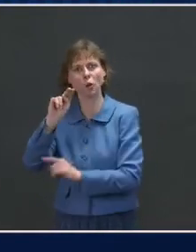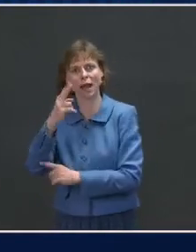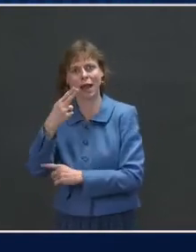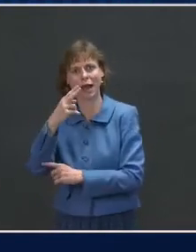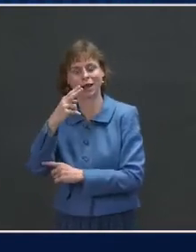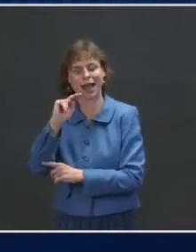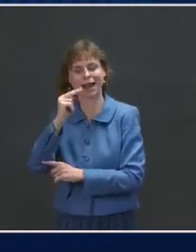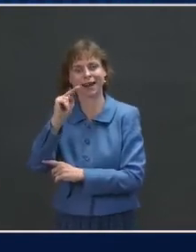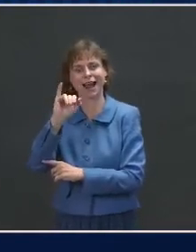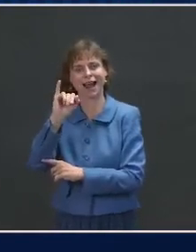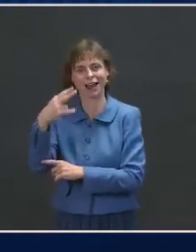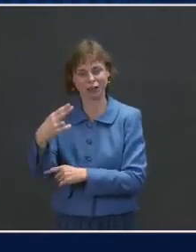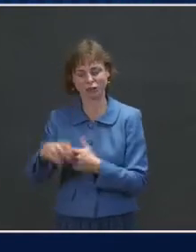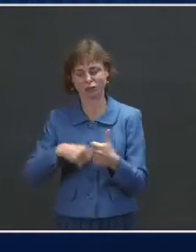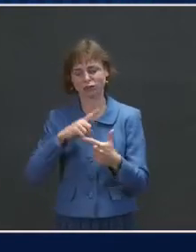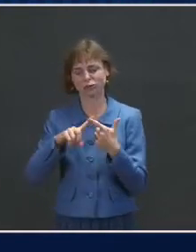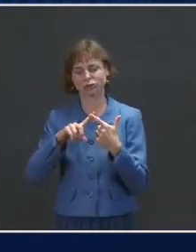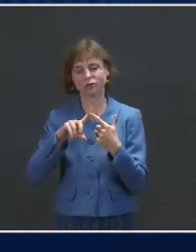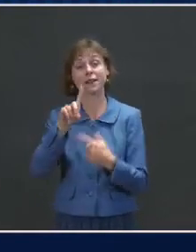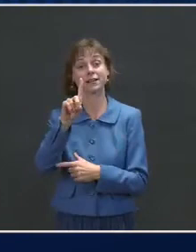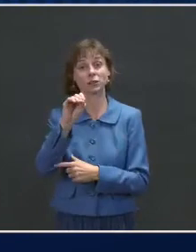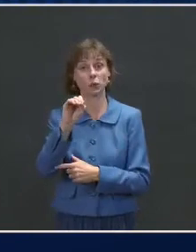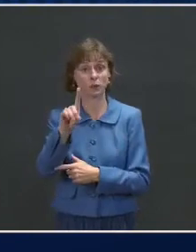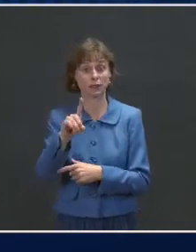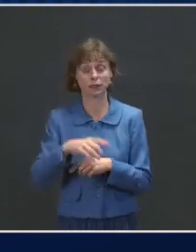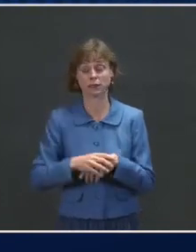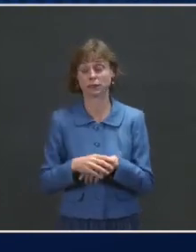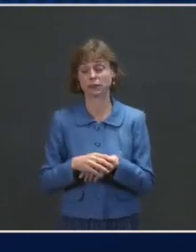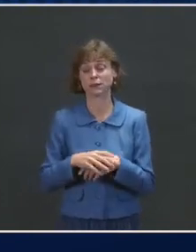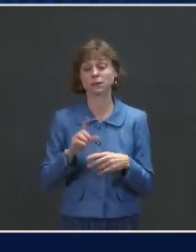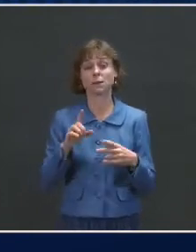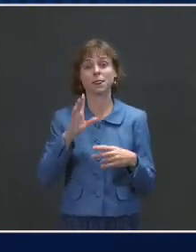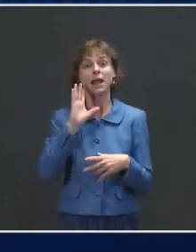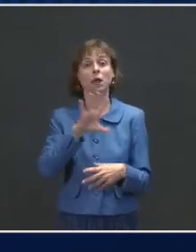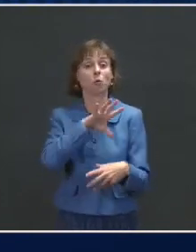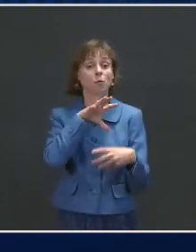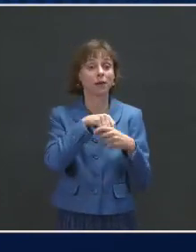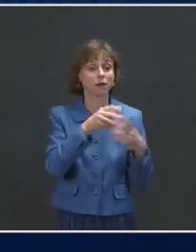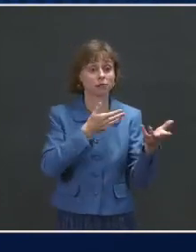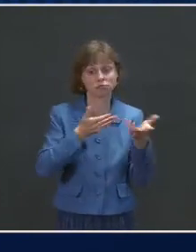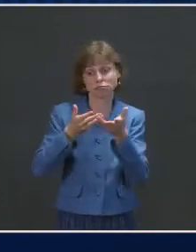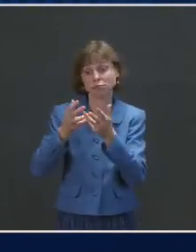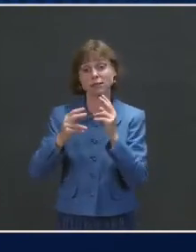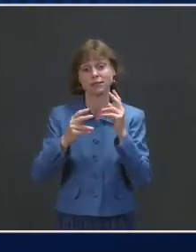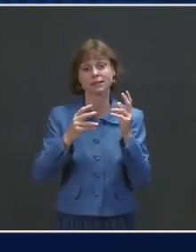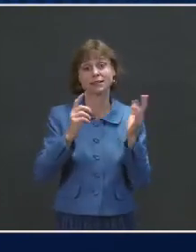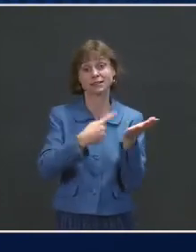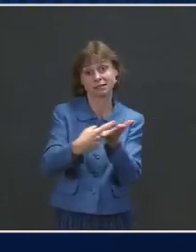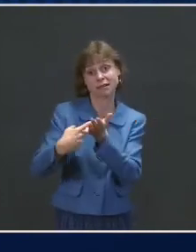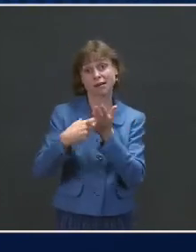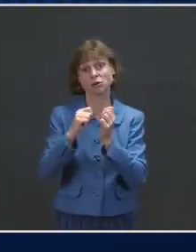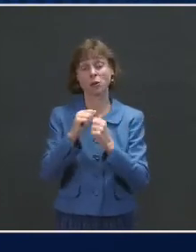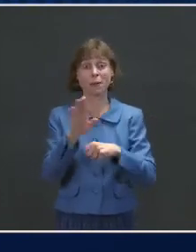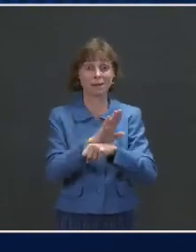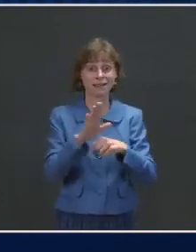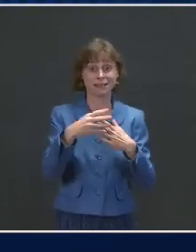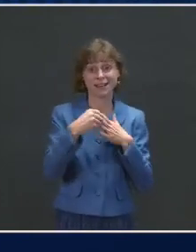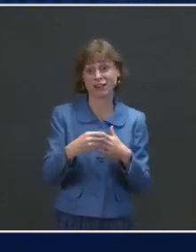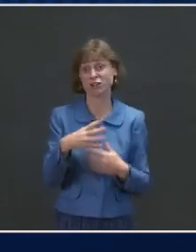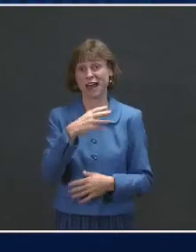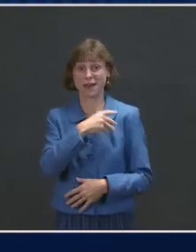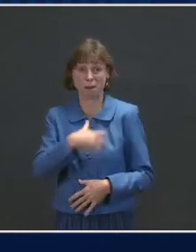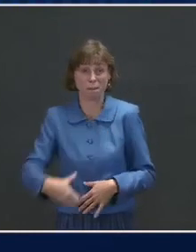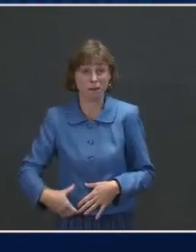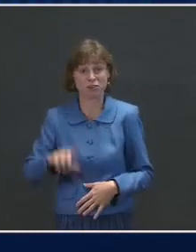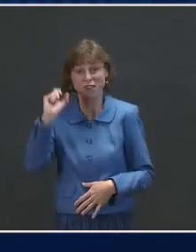the Department of Defense. As I noted, he will be engaging with business leaders, mayors, and governors, and, of course, continuing to